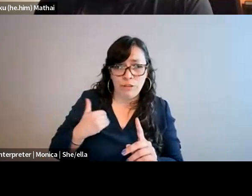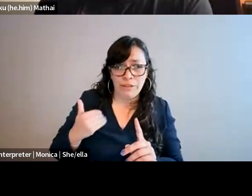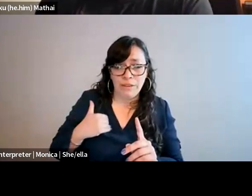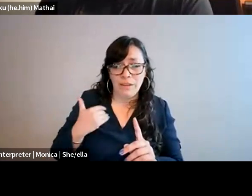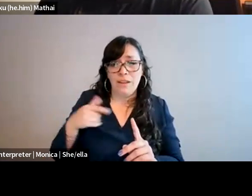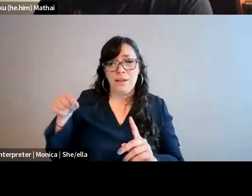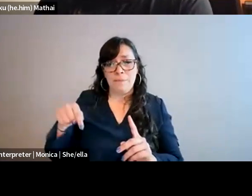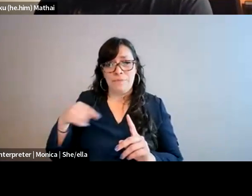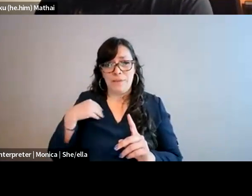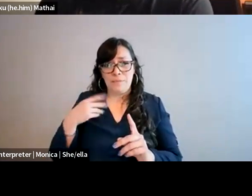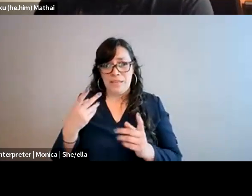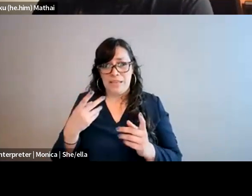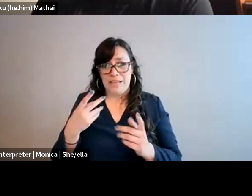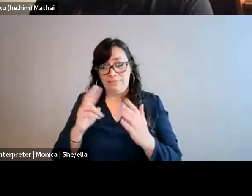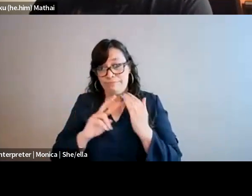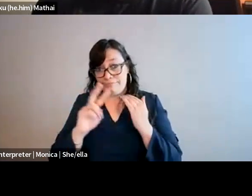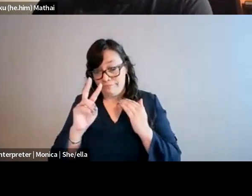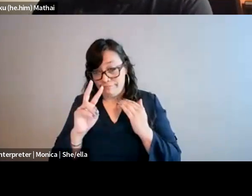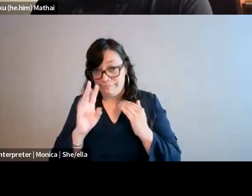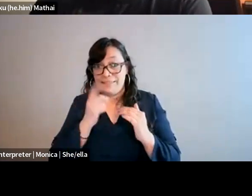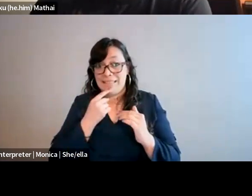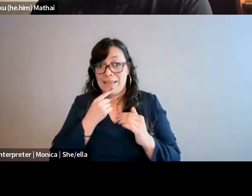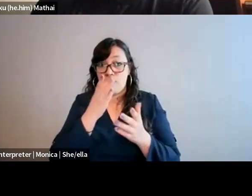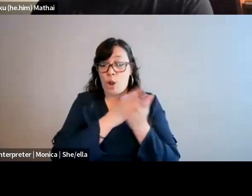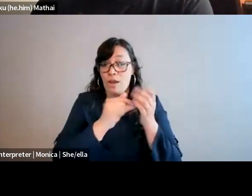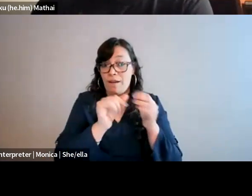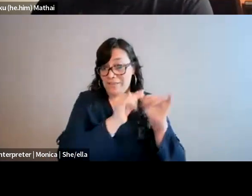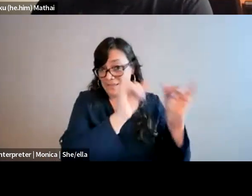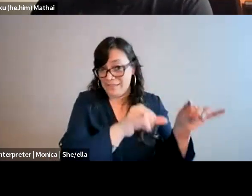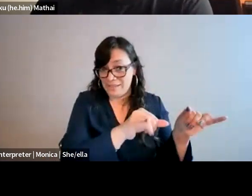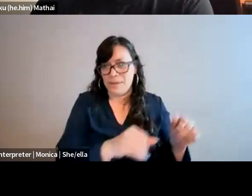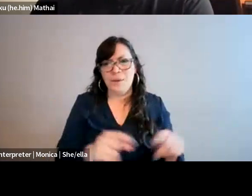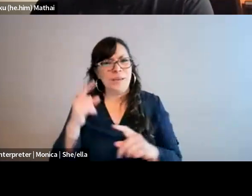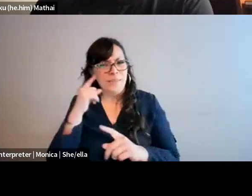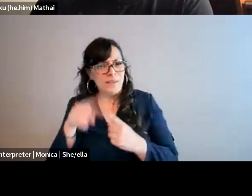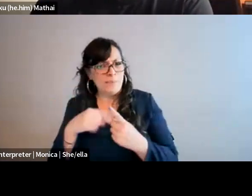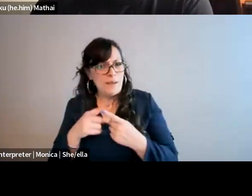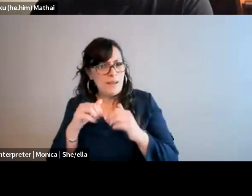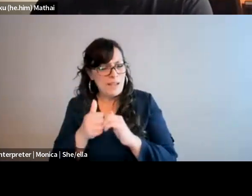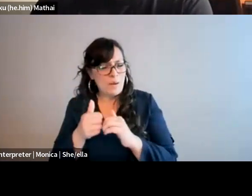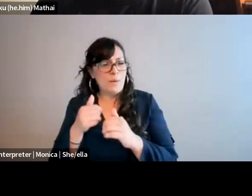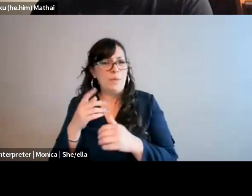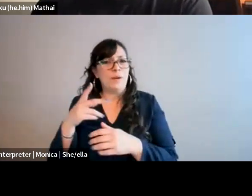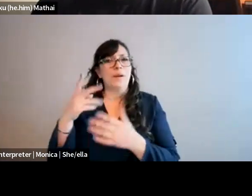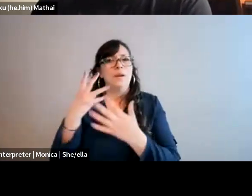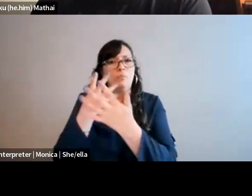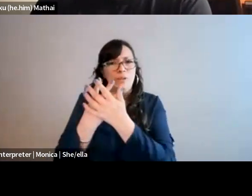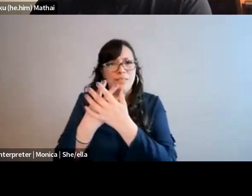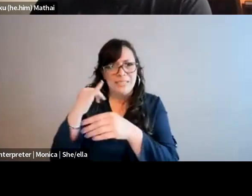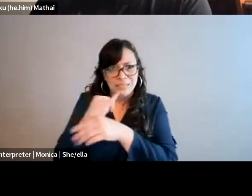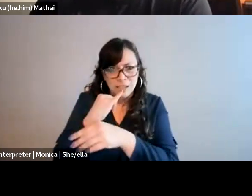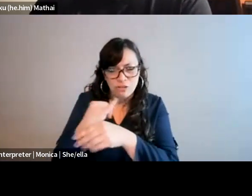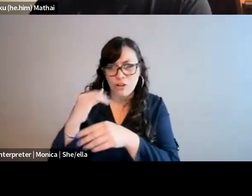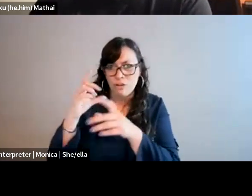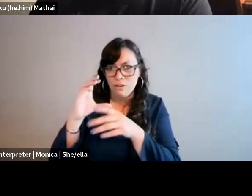being projected to be part of the system. And we think about how the prison industrial complex has worked, where